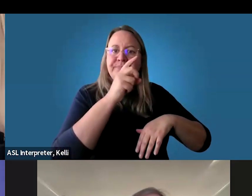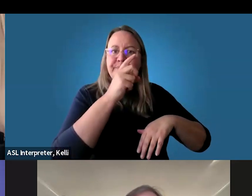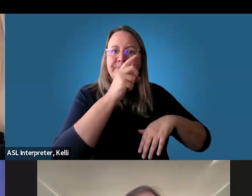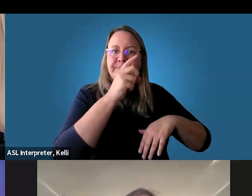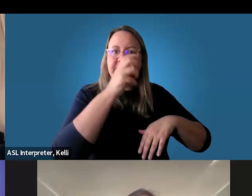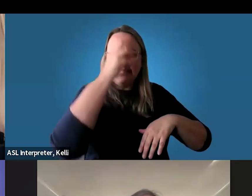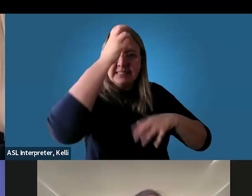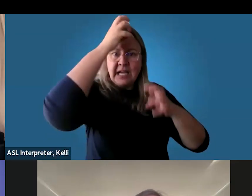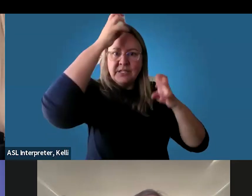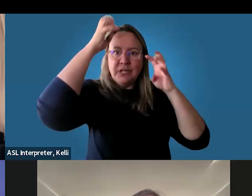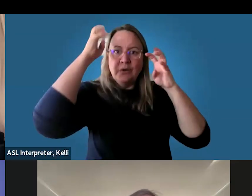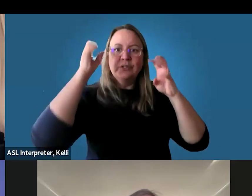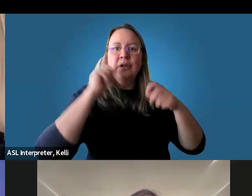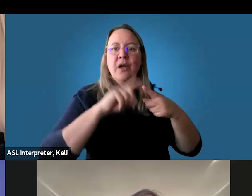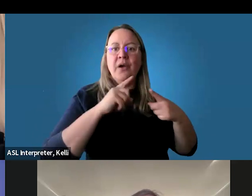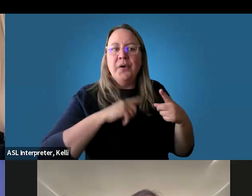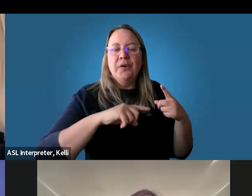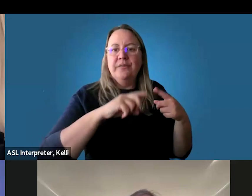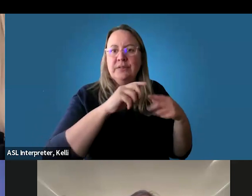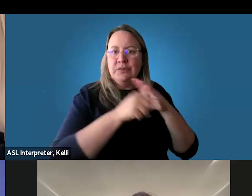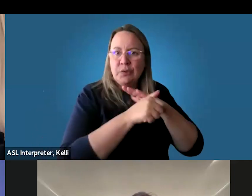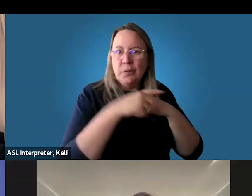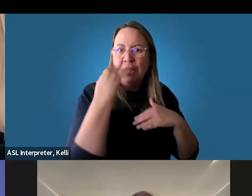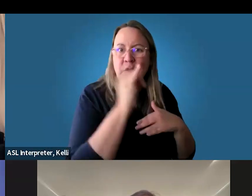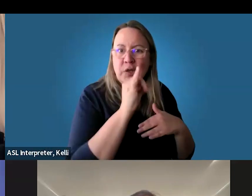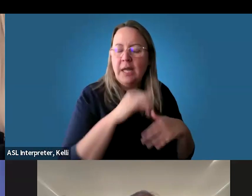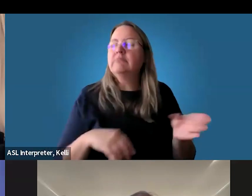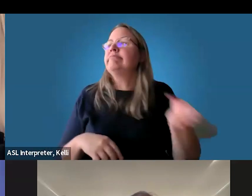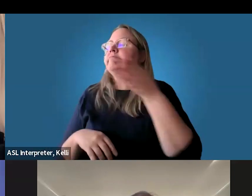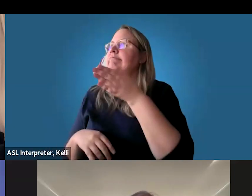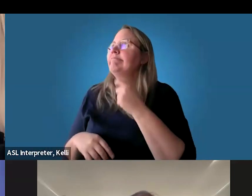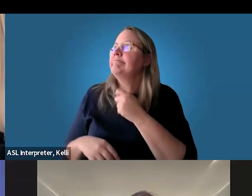that like? What were those things doing? Yeah. Um,